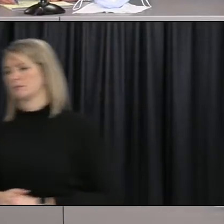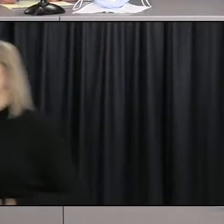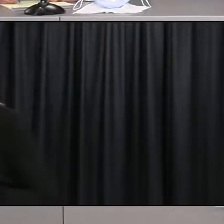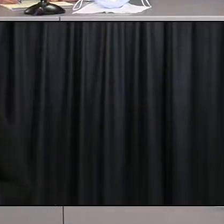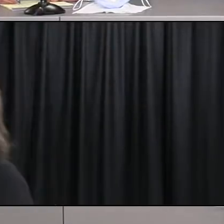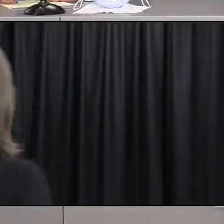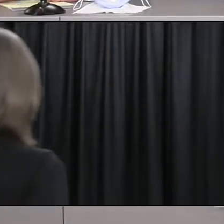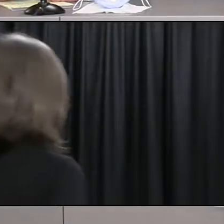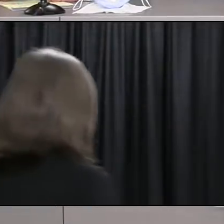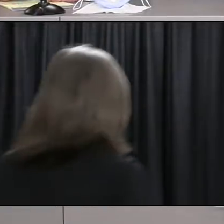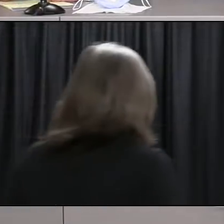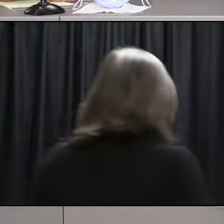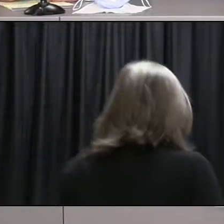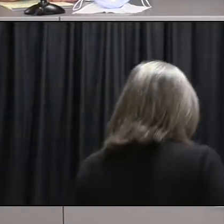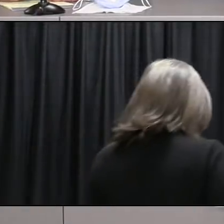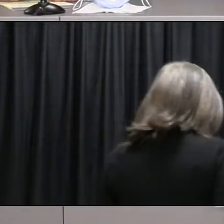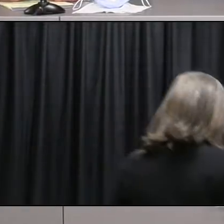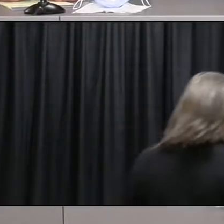CBC News. Please go ahead.